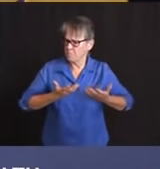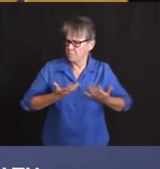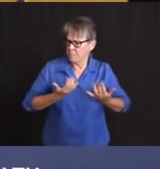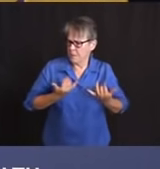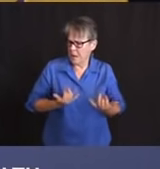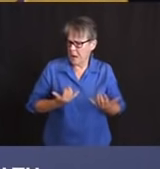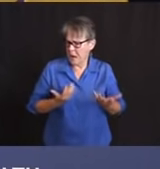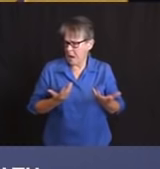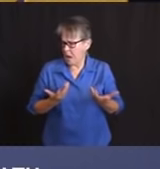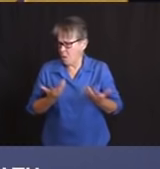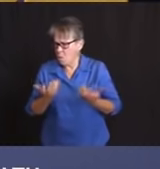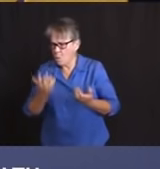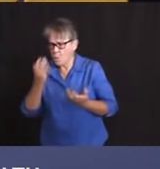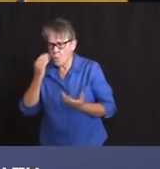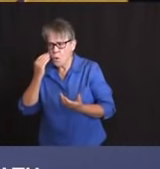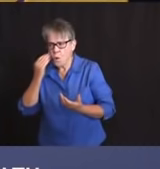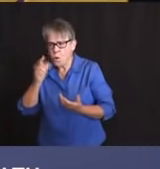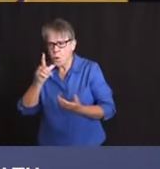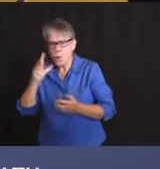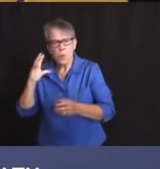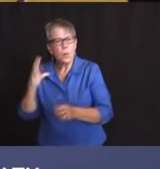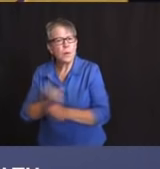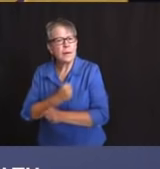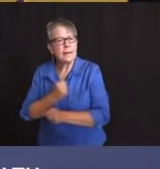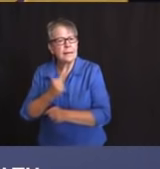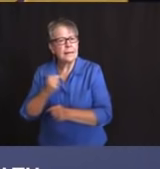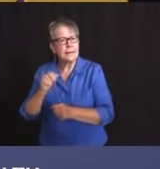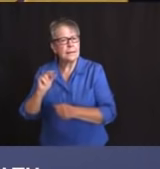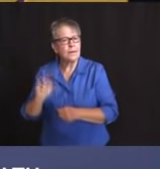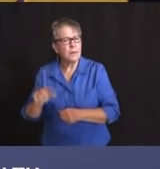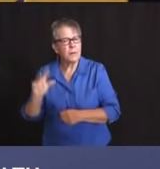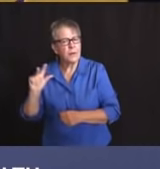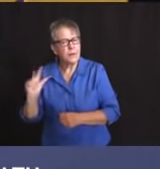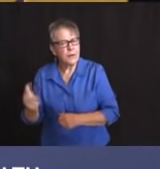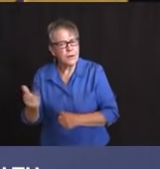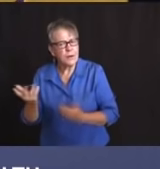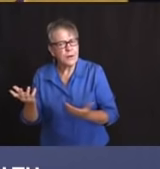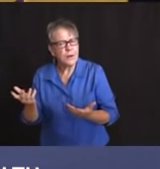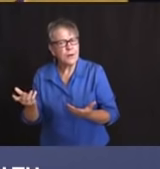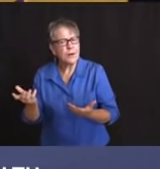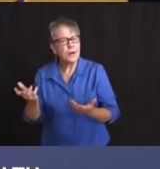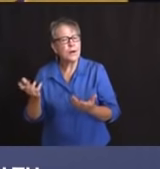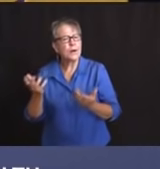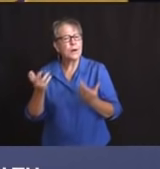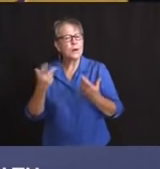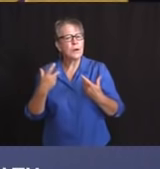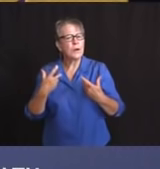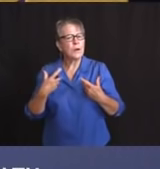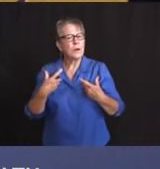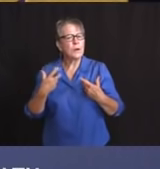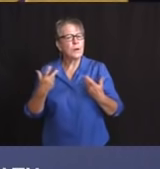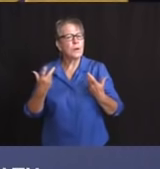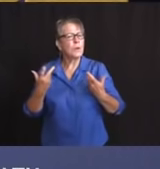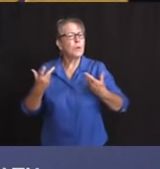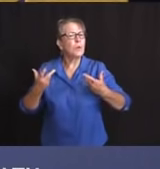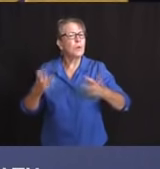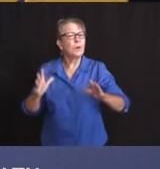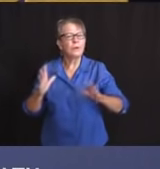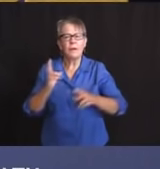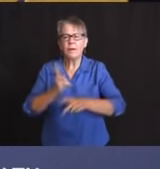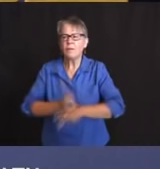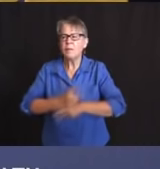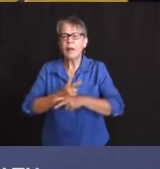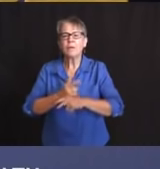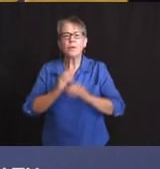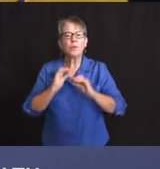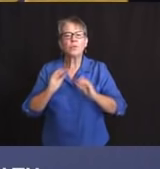have to pay even further so that no one screws around with the system. Matt, would you add any to that? Matt says